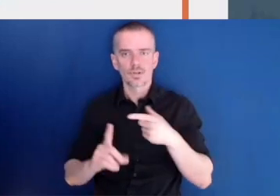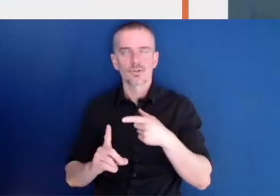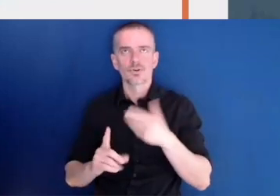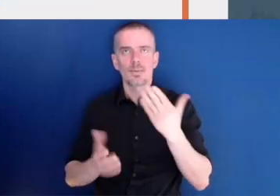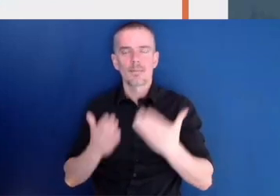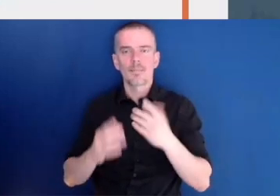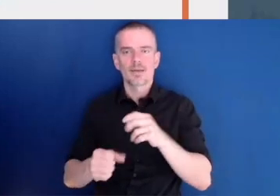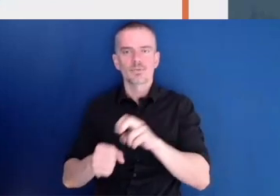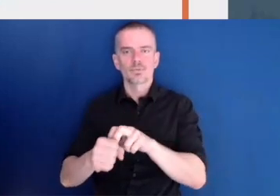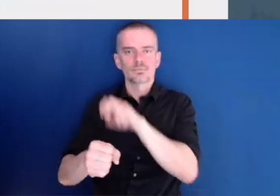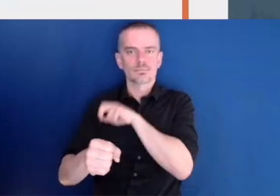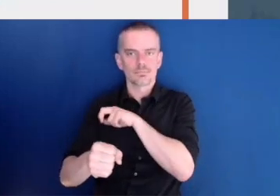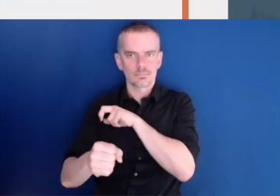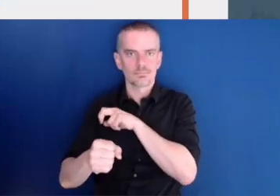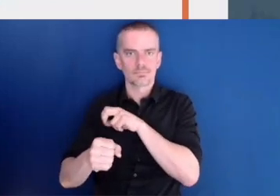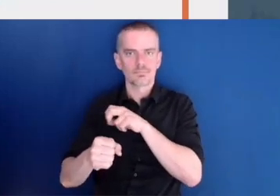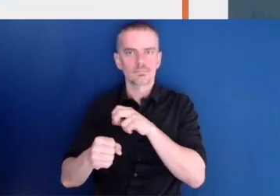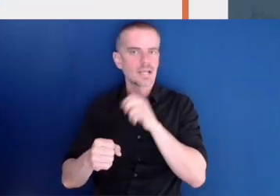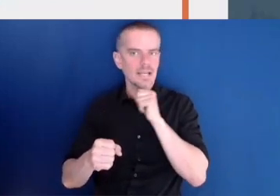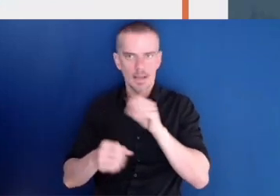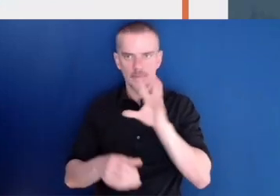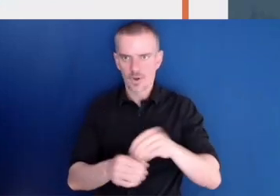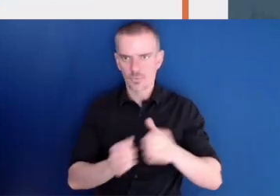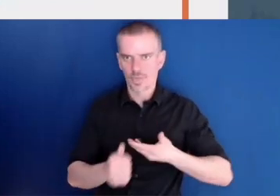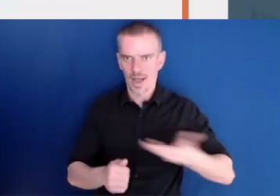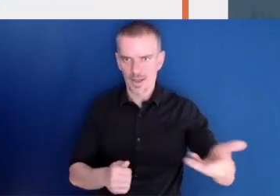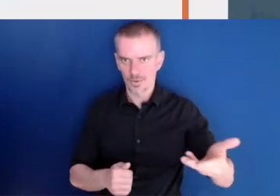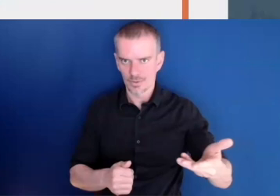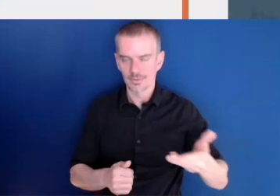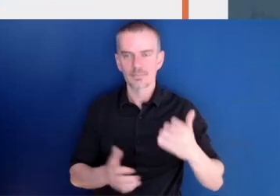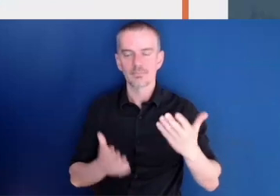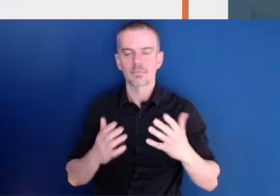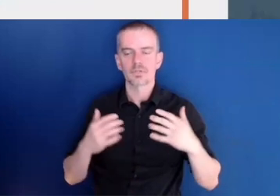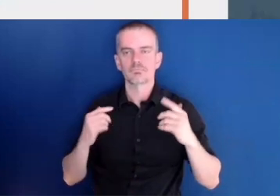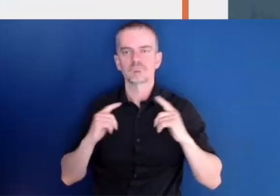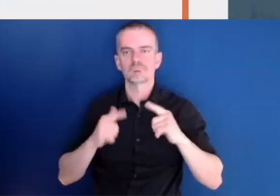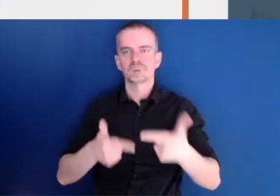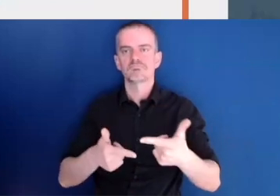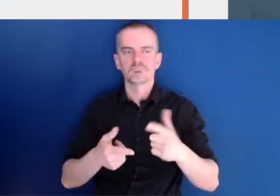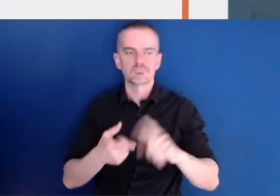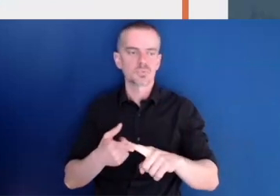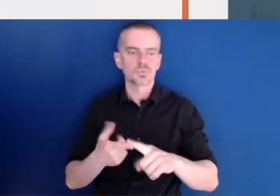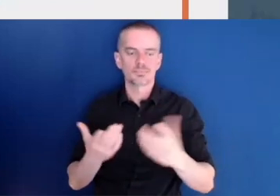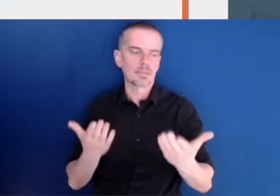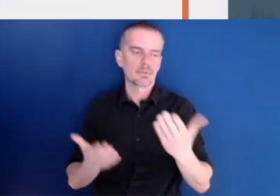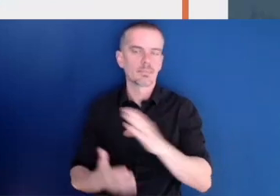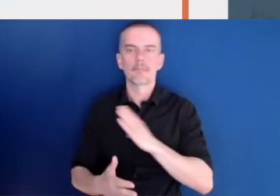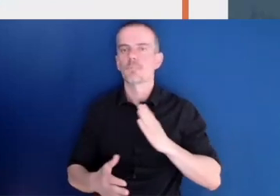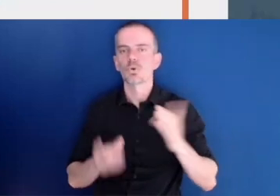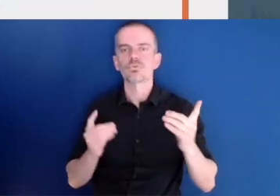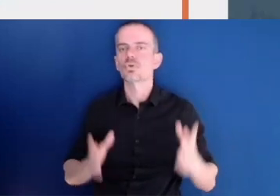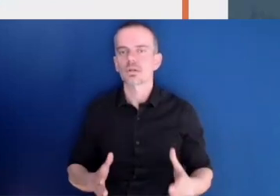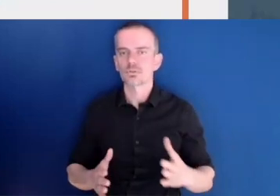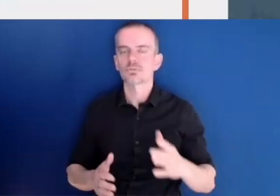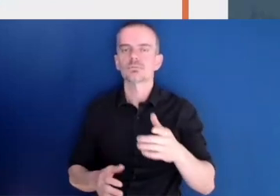to recuse themselves from the hiring process, maybe hand those responsibilities over to, let's say, the board of directors to